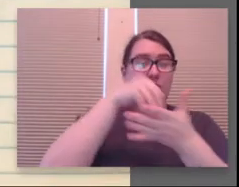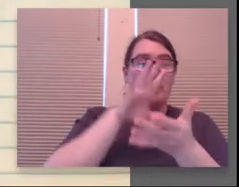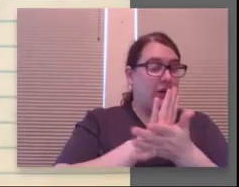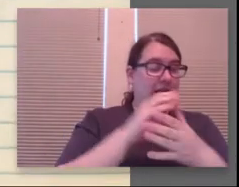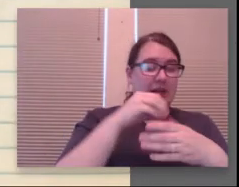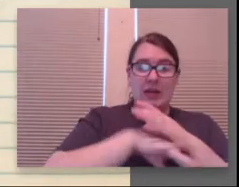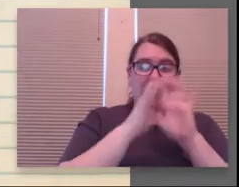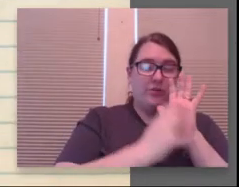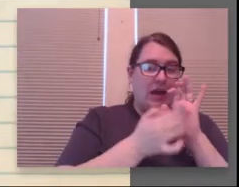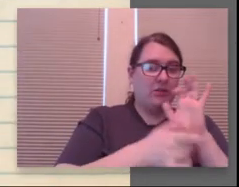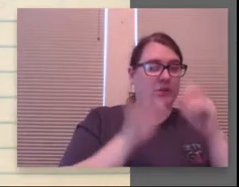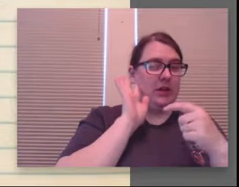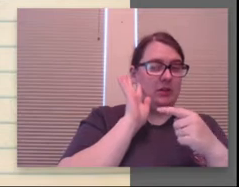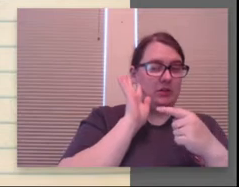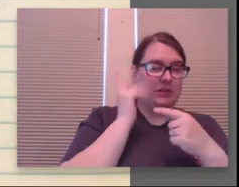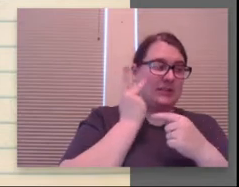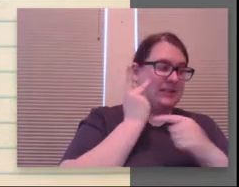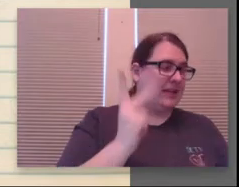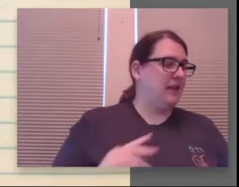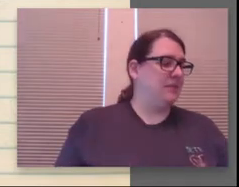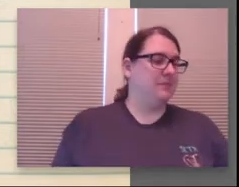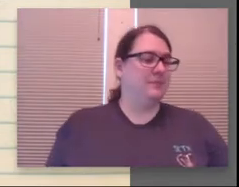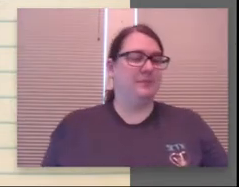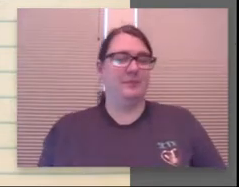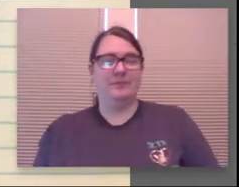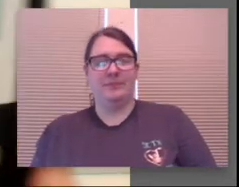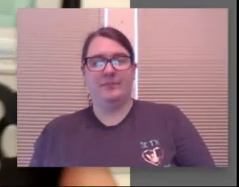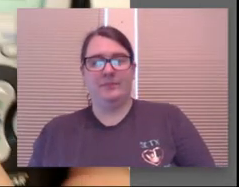Okay, and you can put it in your calculator to see.